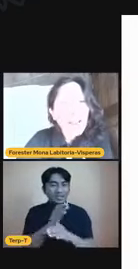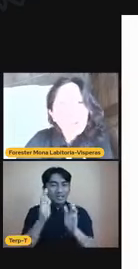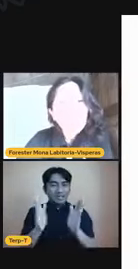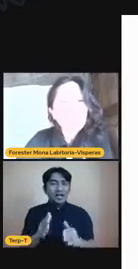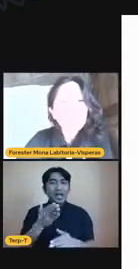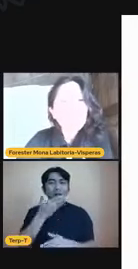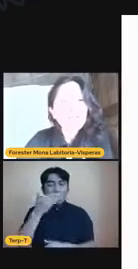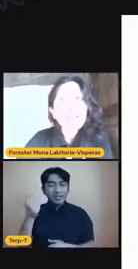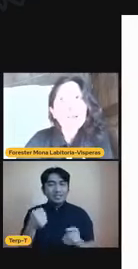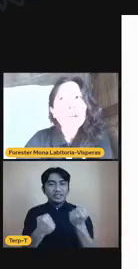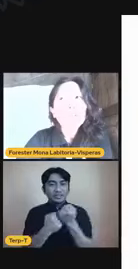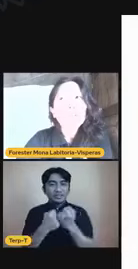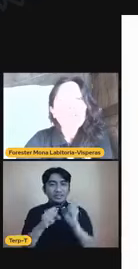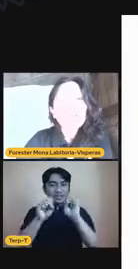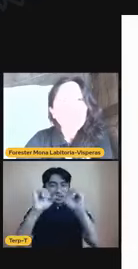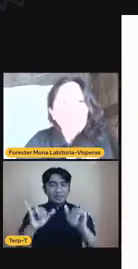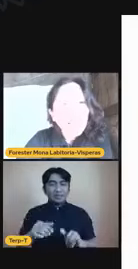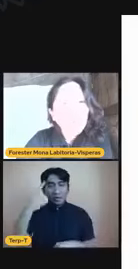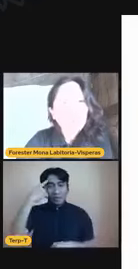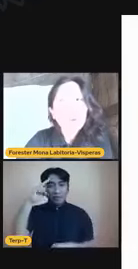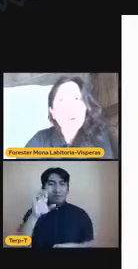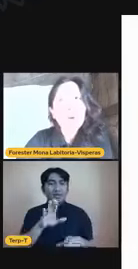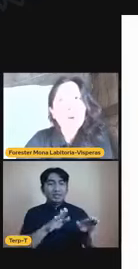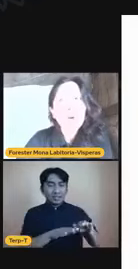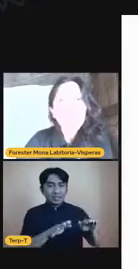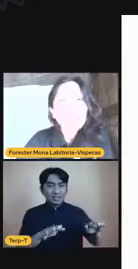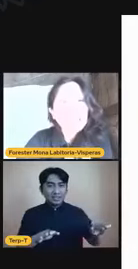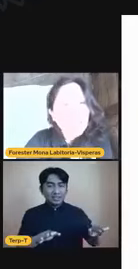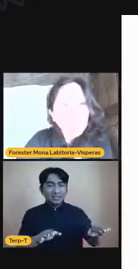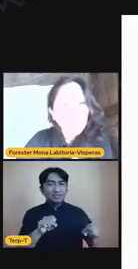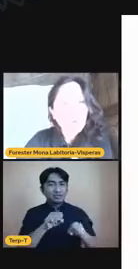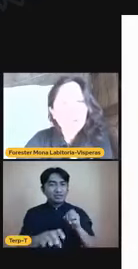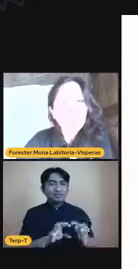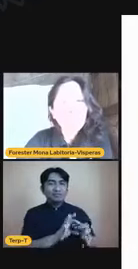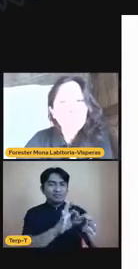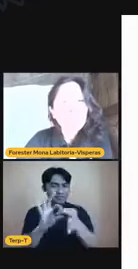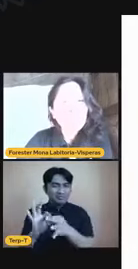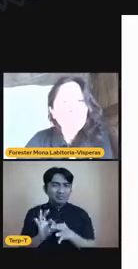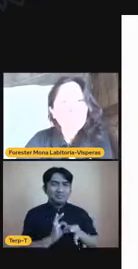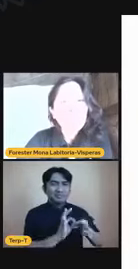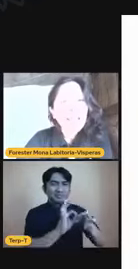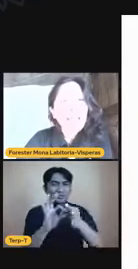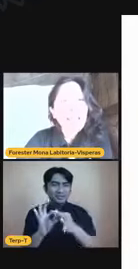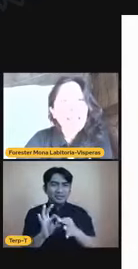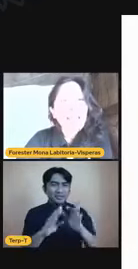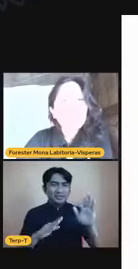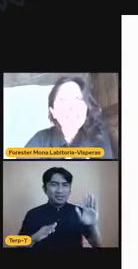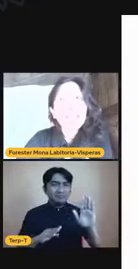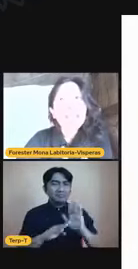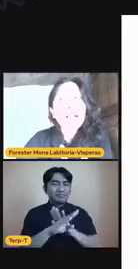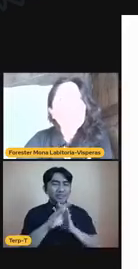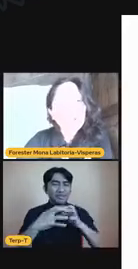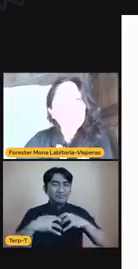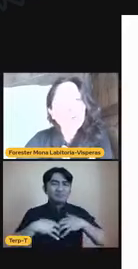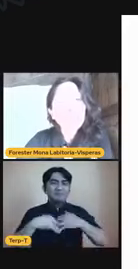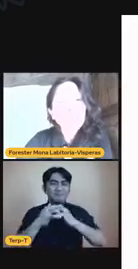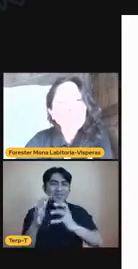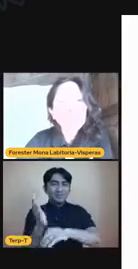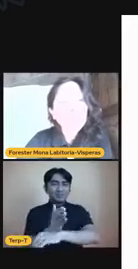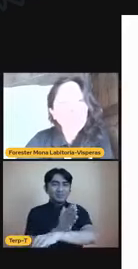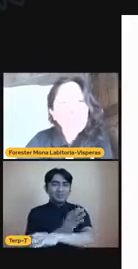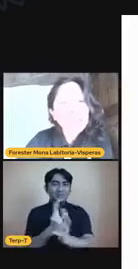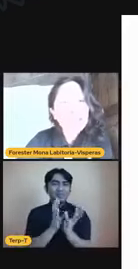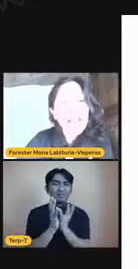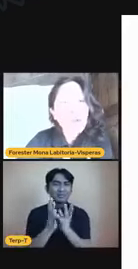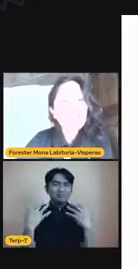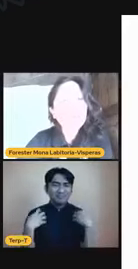for our children, so that together we can shape our community and be a strong